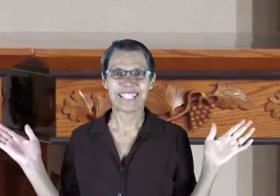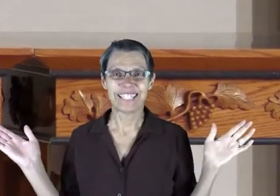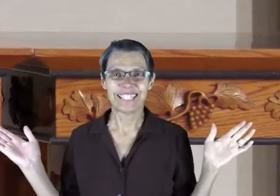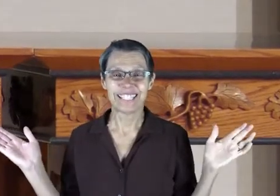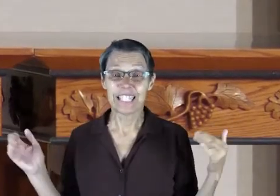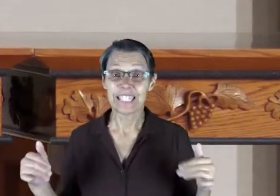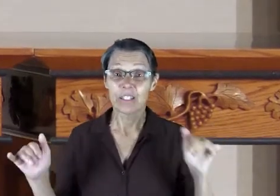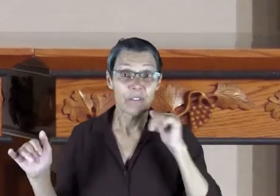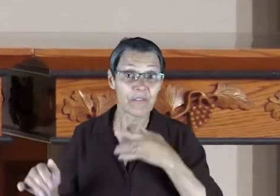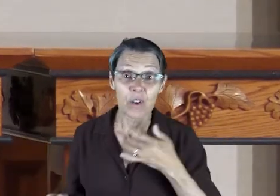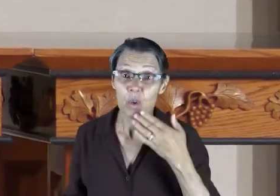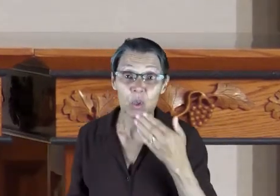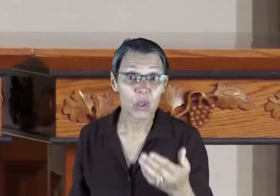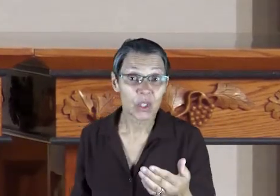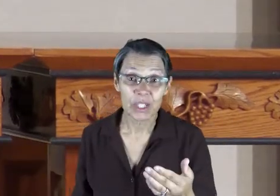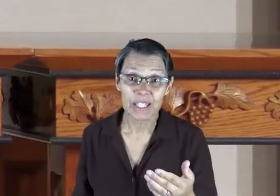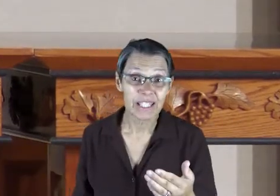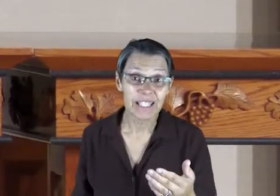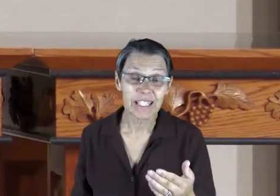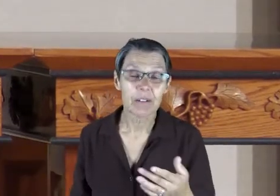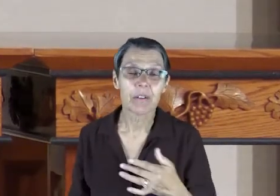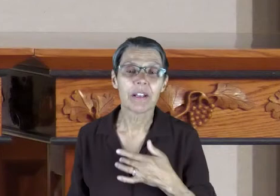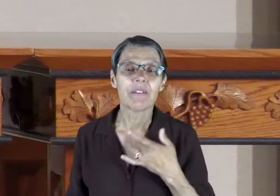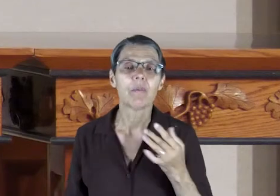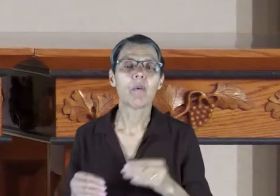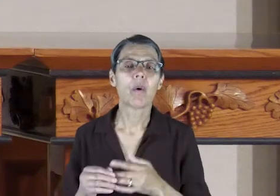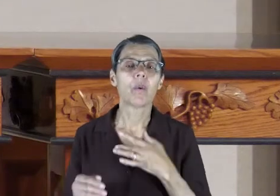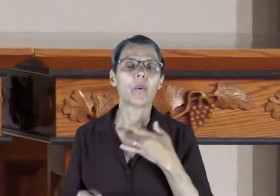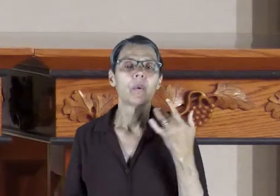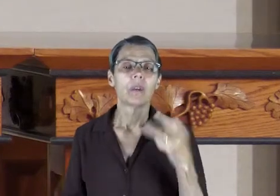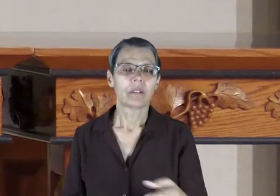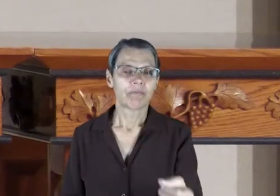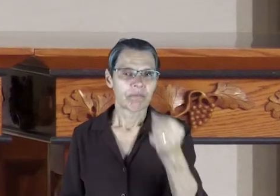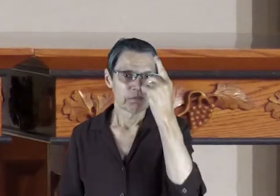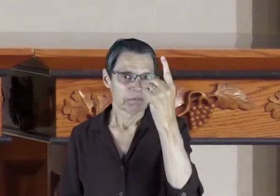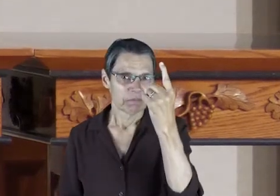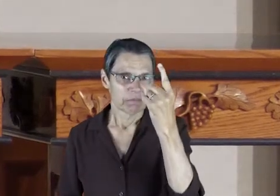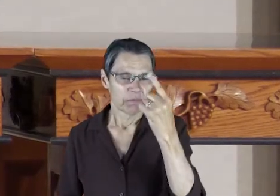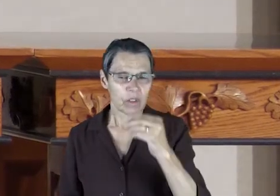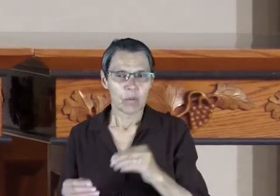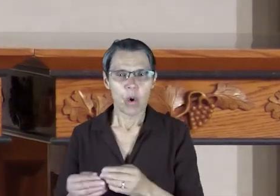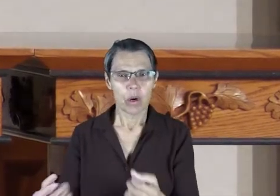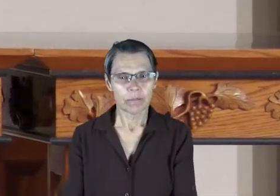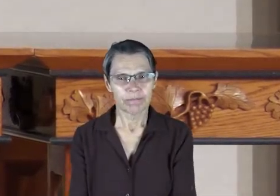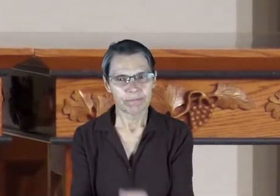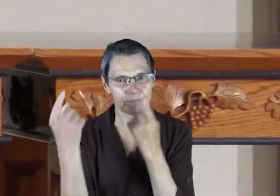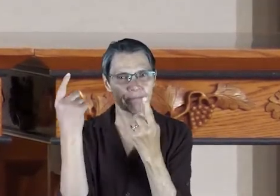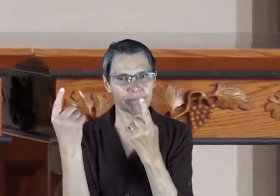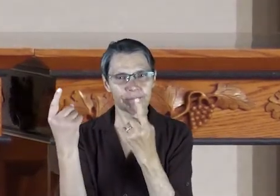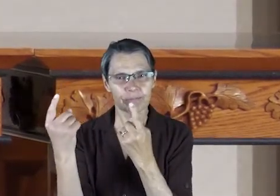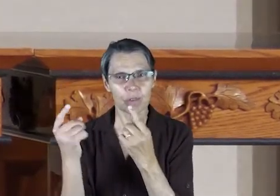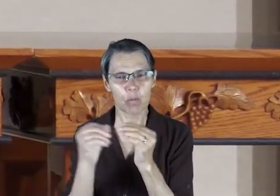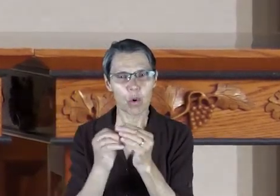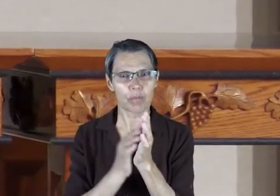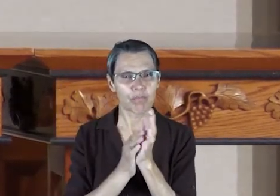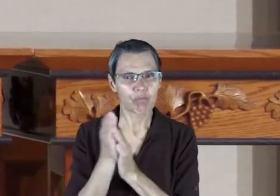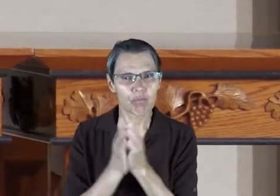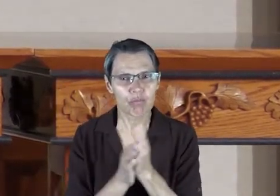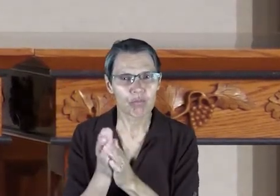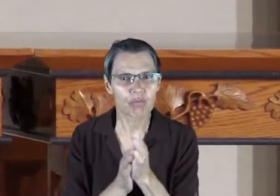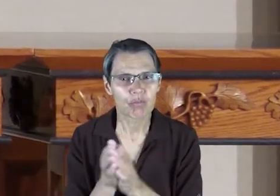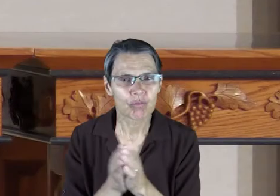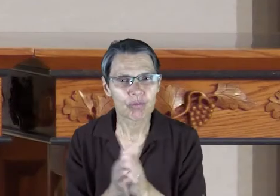It still doesn't feel good, but it increases our sensitivity. It increases our compassion. It increases